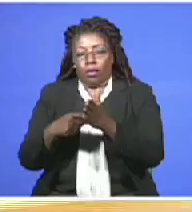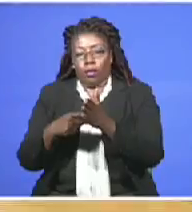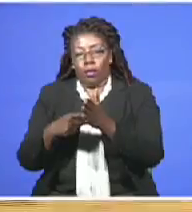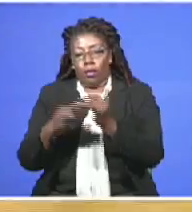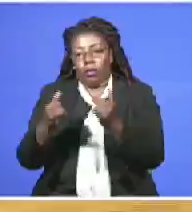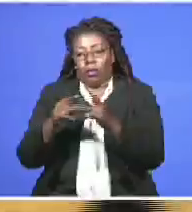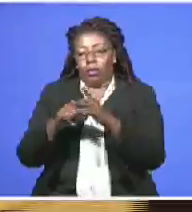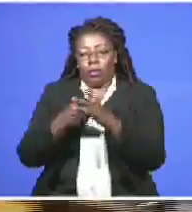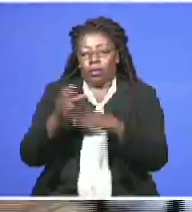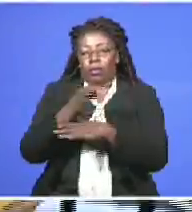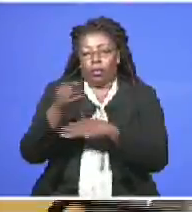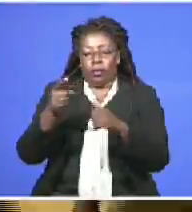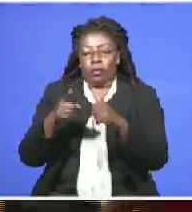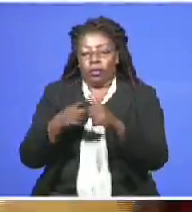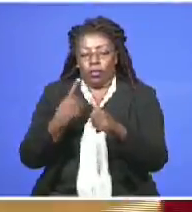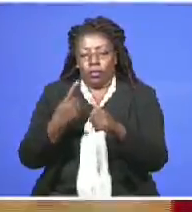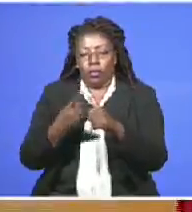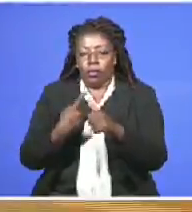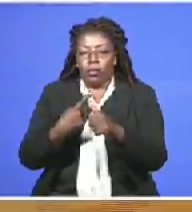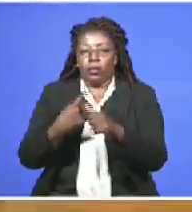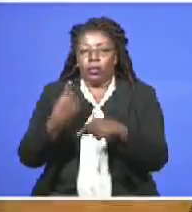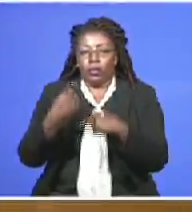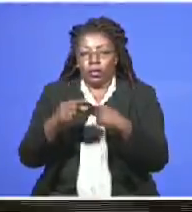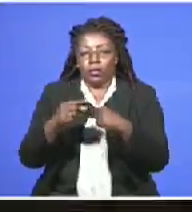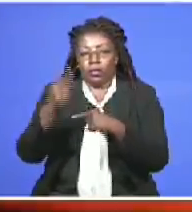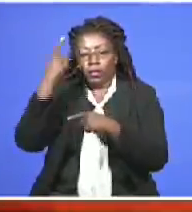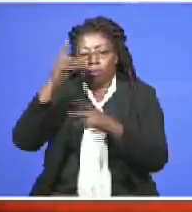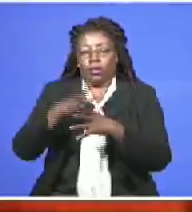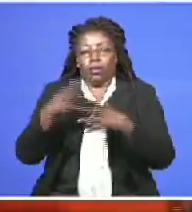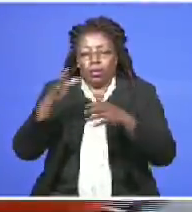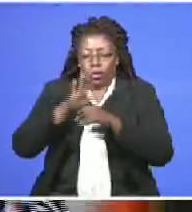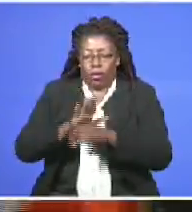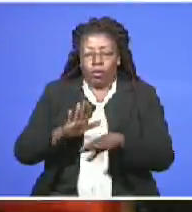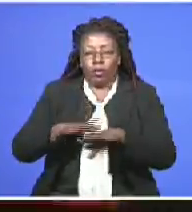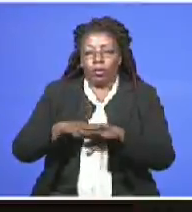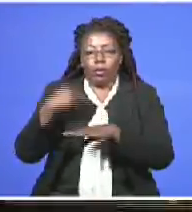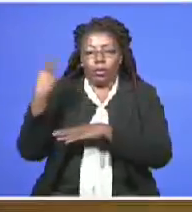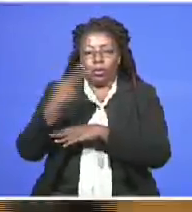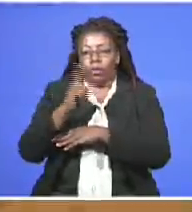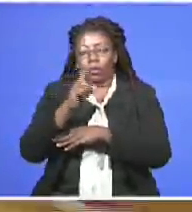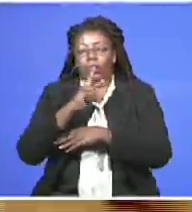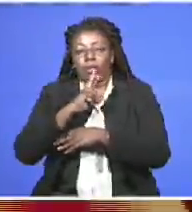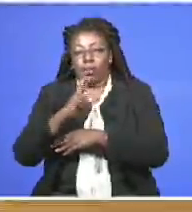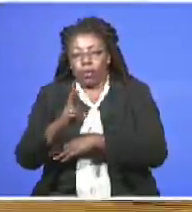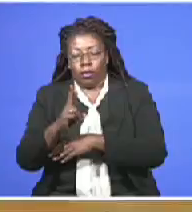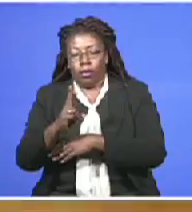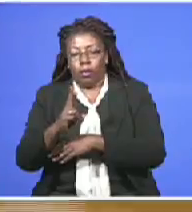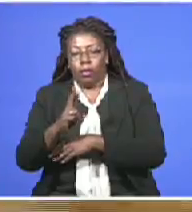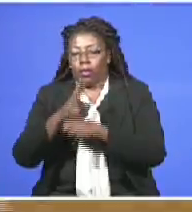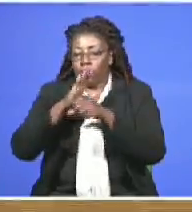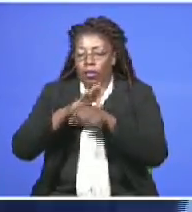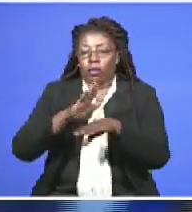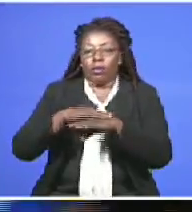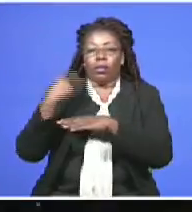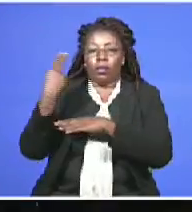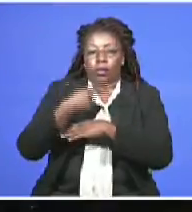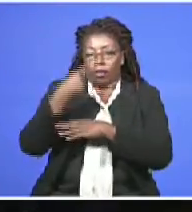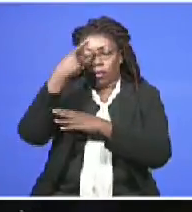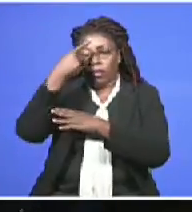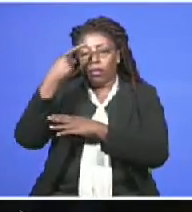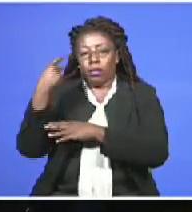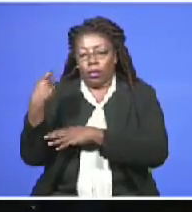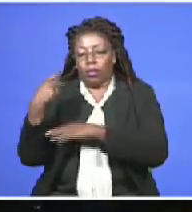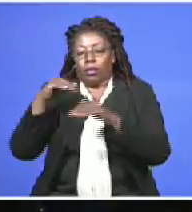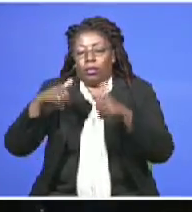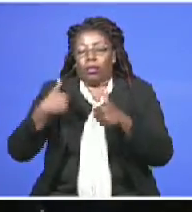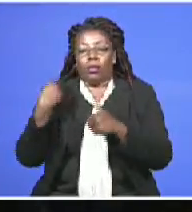by starting off with this first game. I think there's a lot of pressure on us, not necessarily because of where we are in the pool. I think the pressure is on us due to the fact that